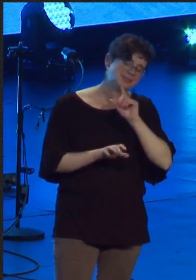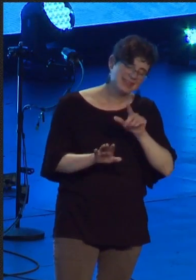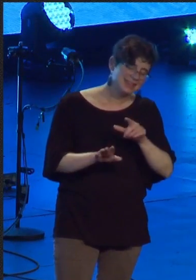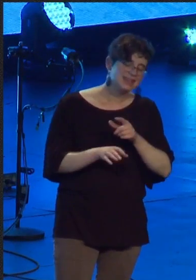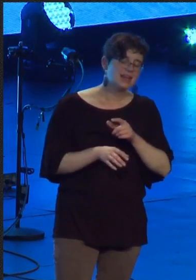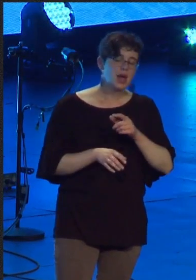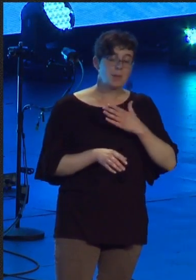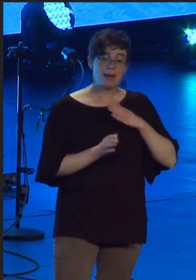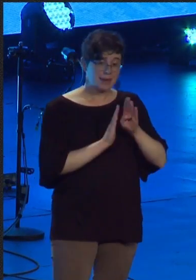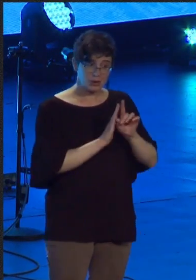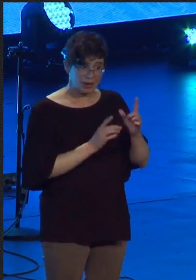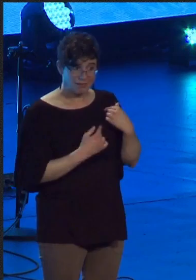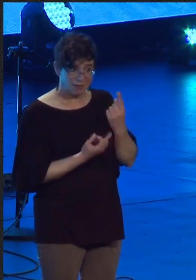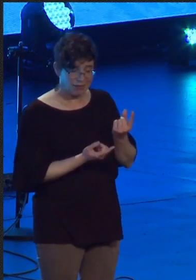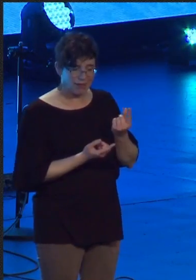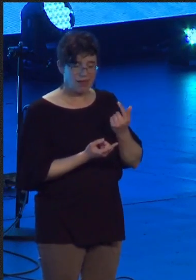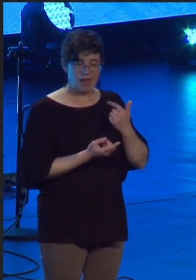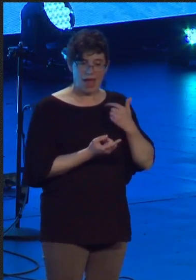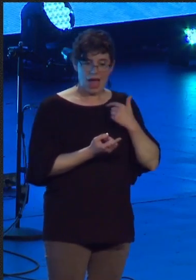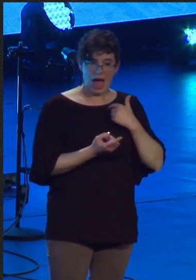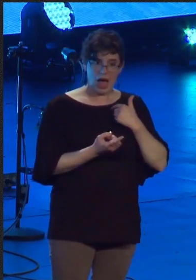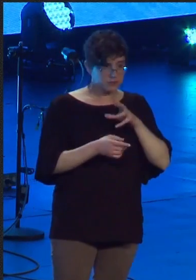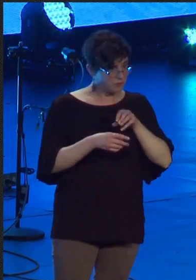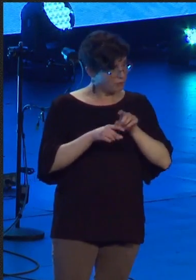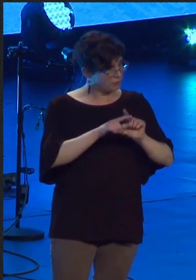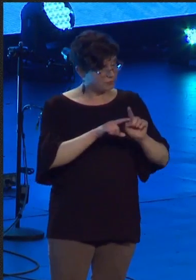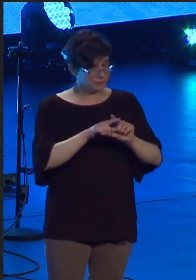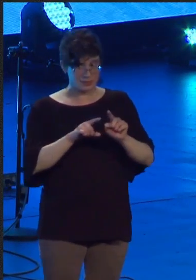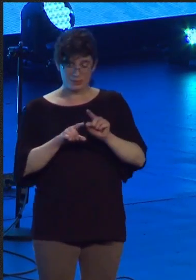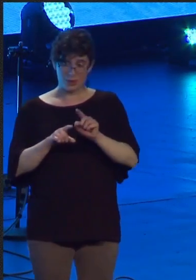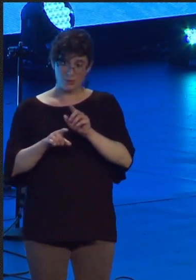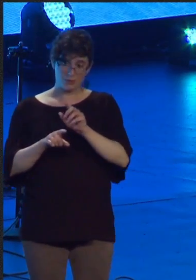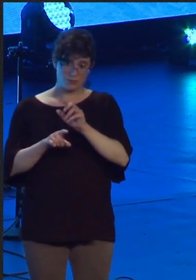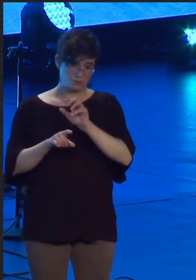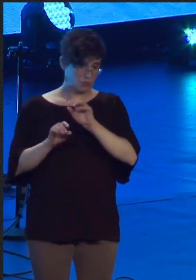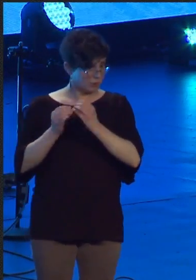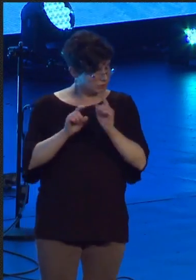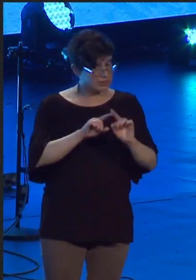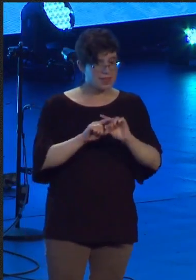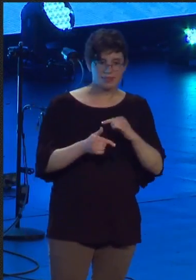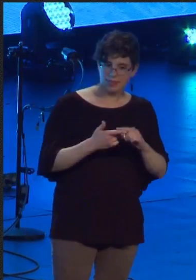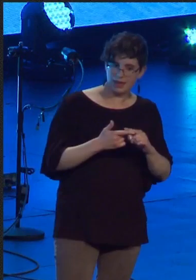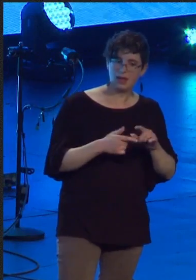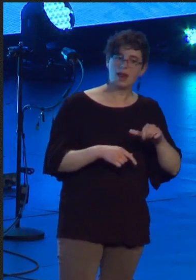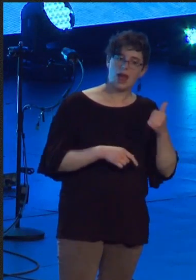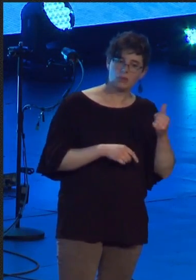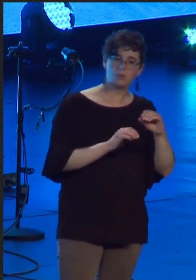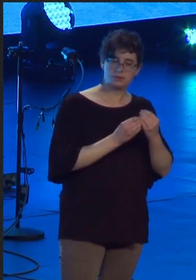20 years, my background was 20 years of 7 different organizations, and then 1 year to cap that off at another Christian